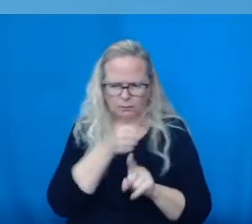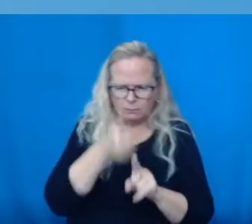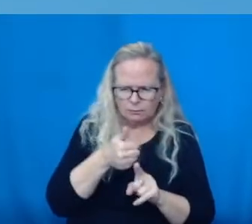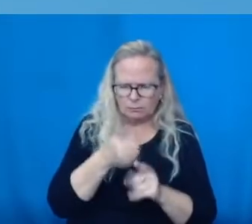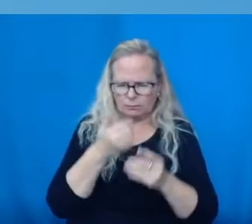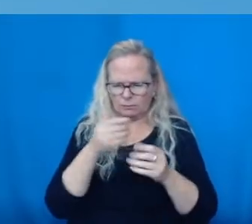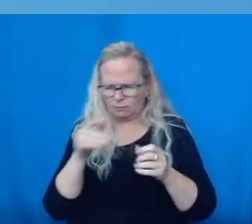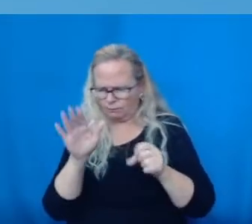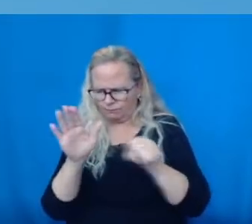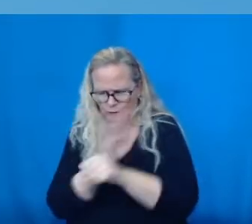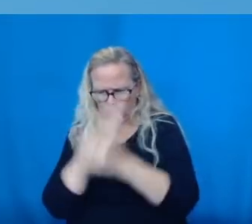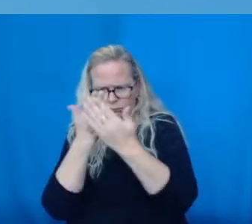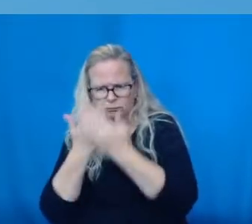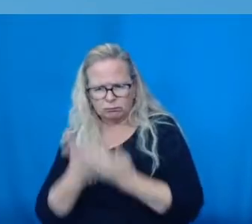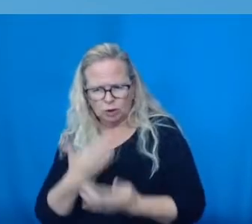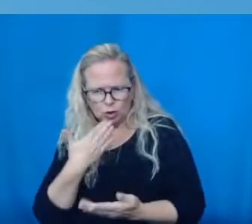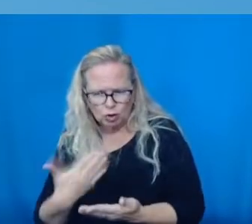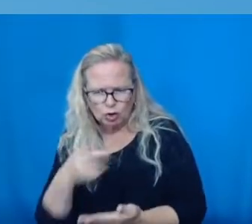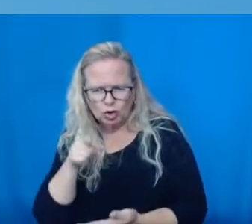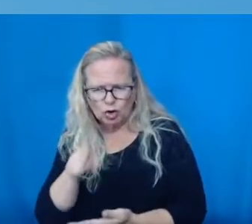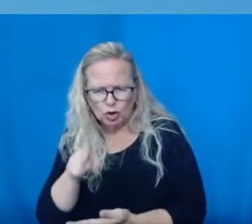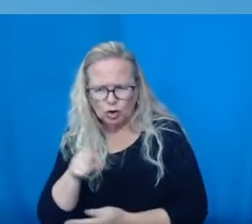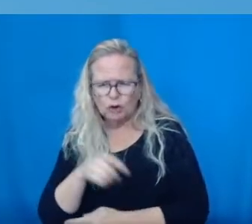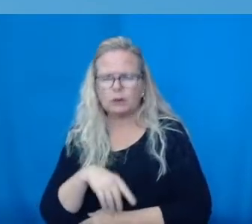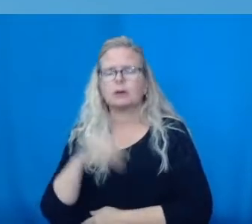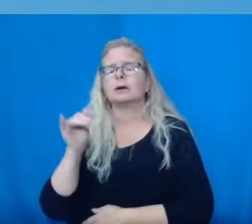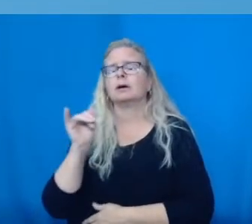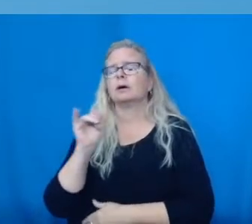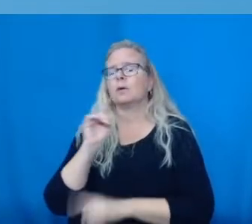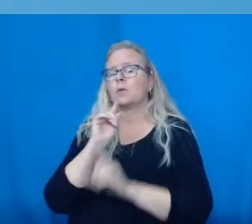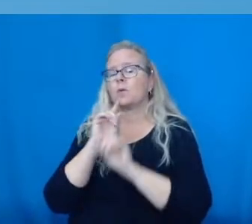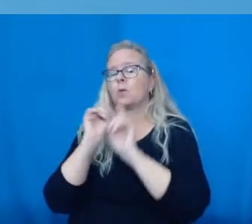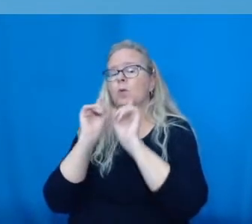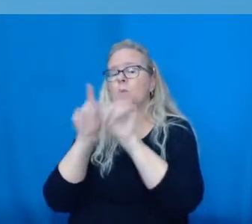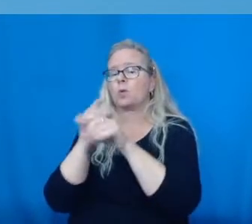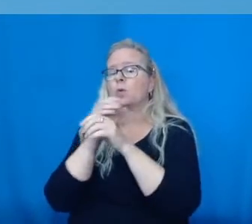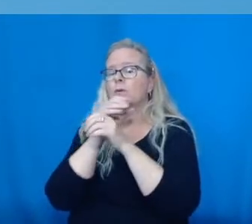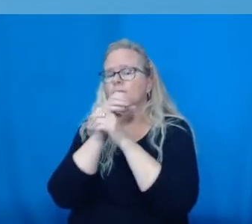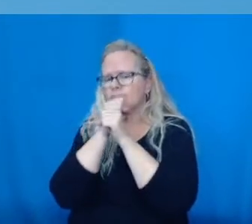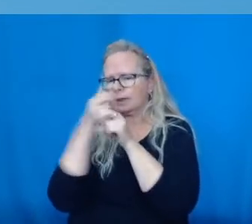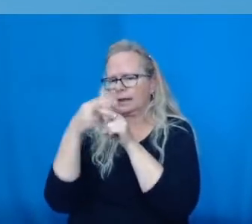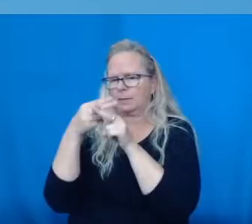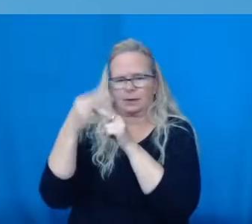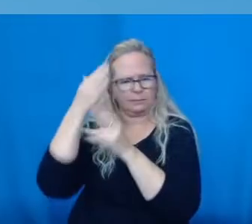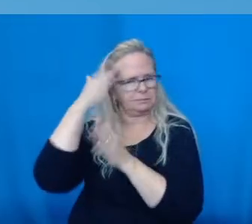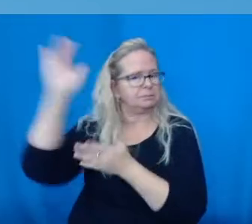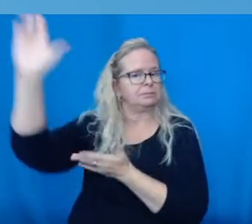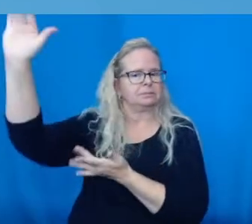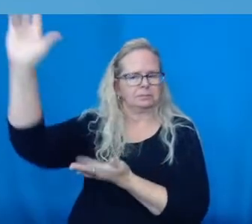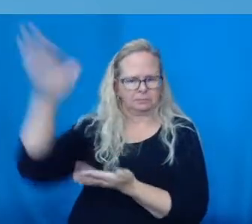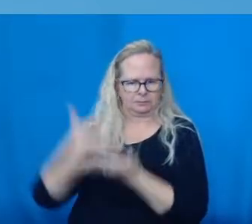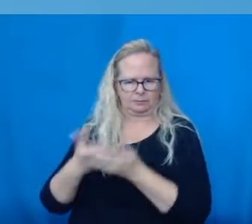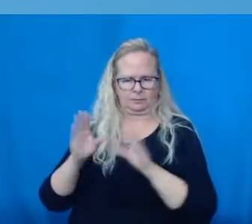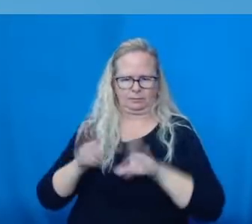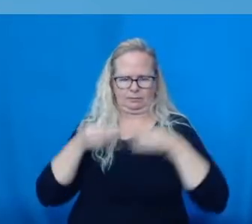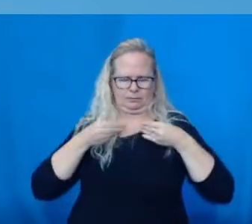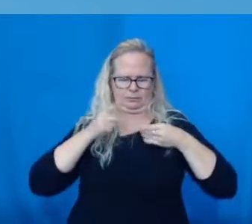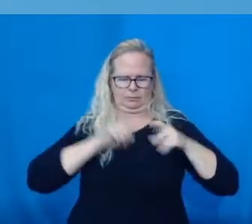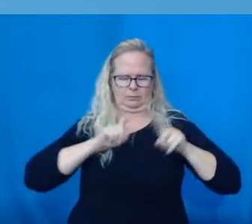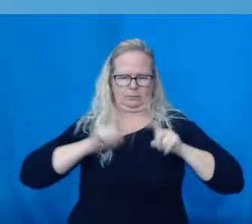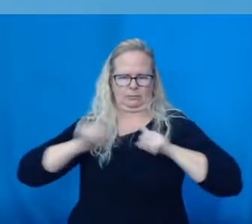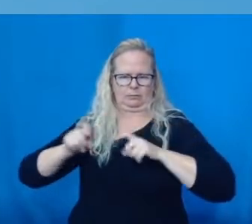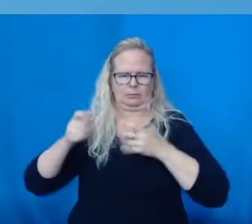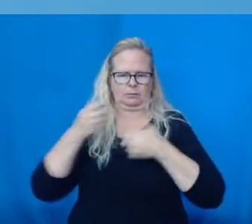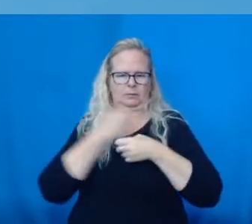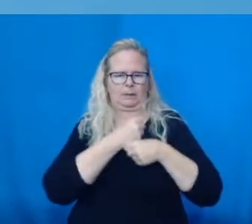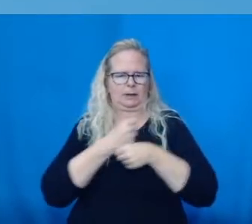haven't changed what they're doing from the time that they had the product approved, and overall provides an extremely strong assurance